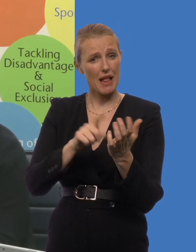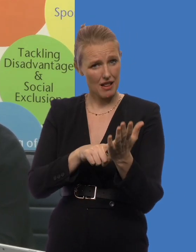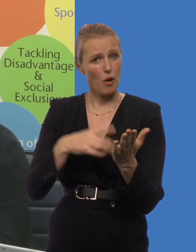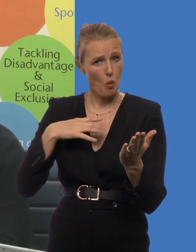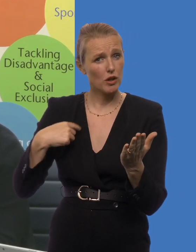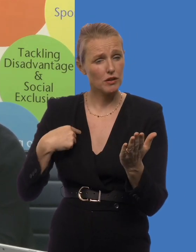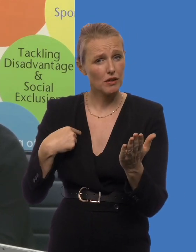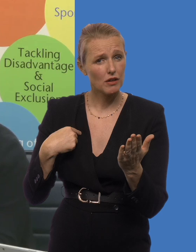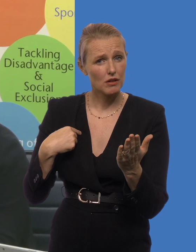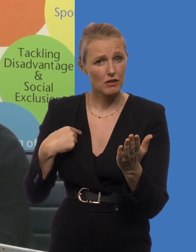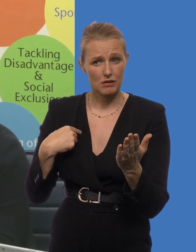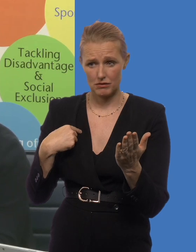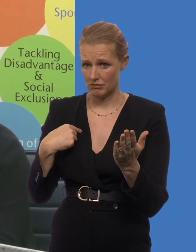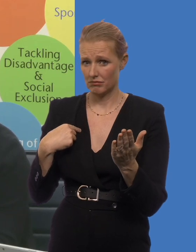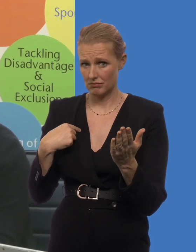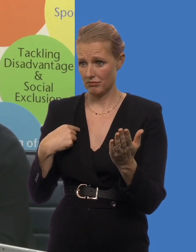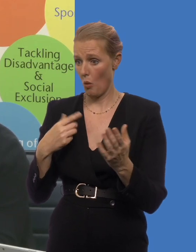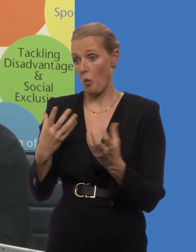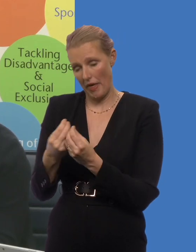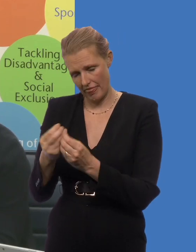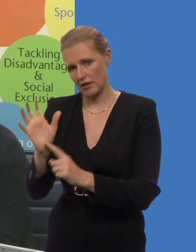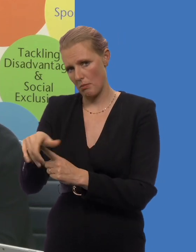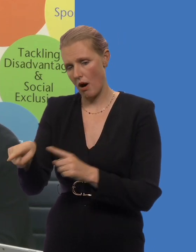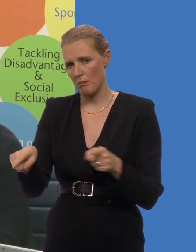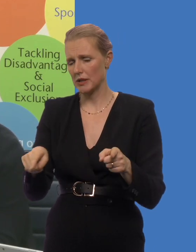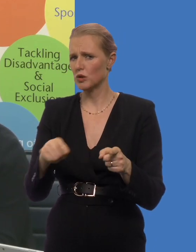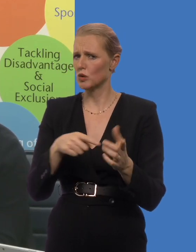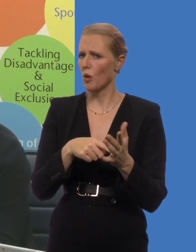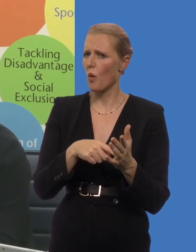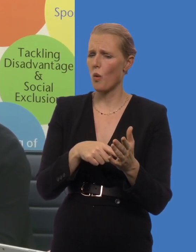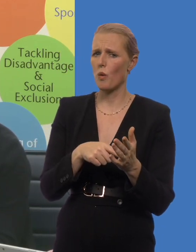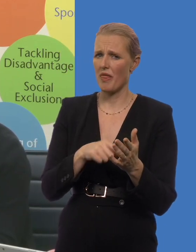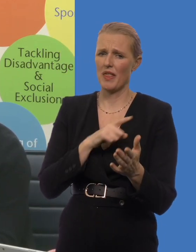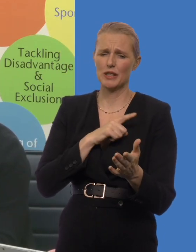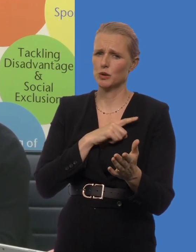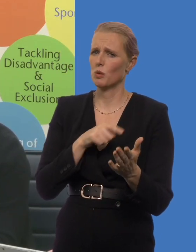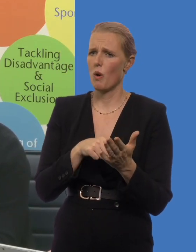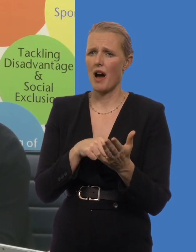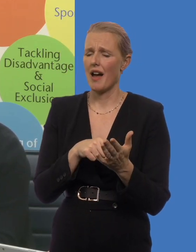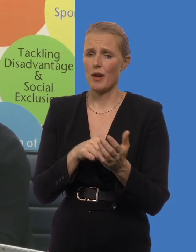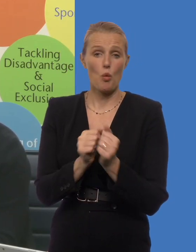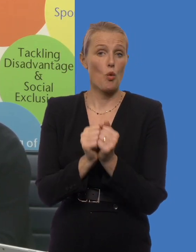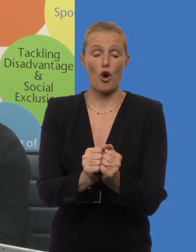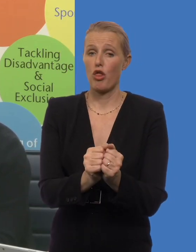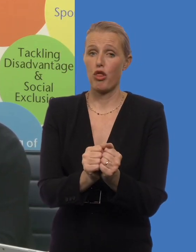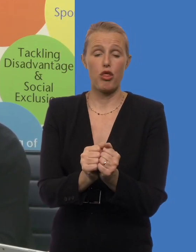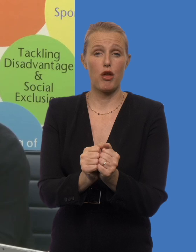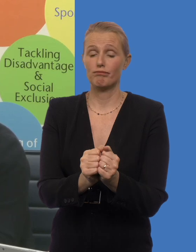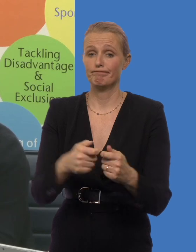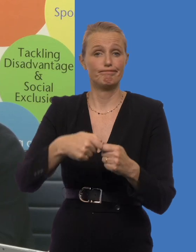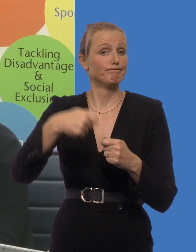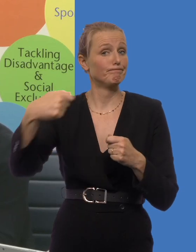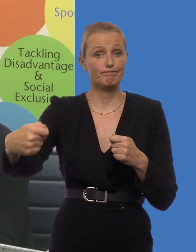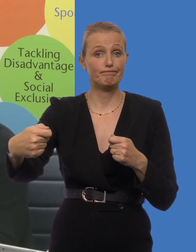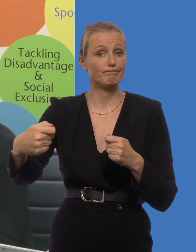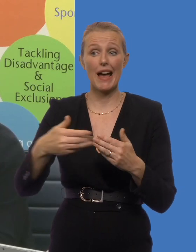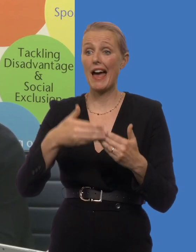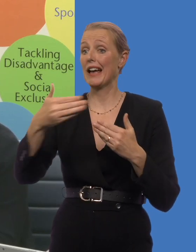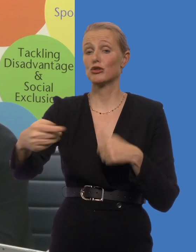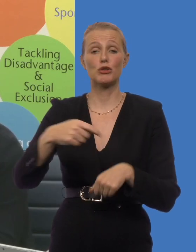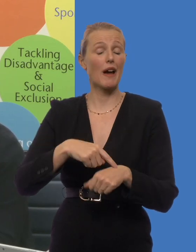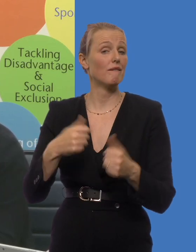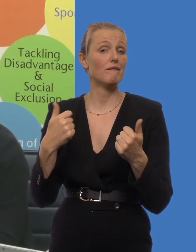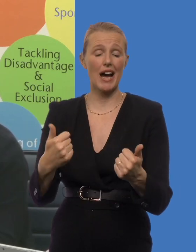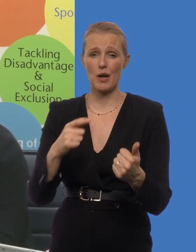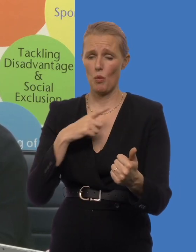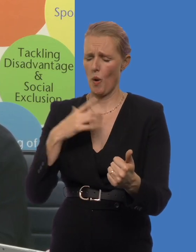can in conjunction with the department. So I think that is if necessary, takes a little bit longer, I think it's worthwhile getting